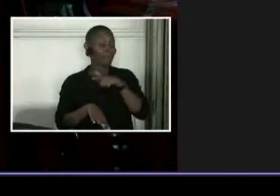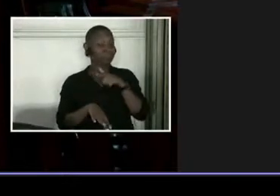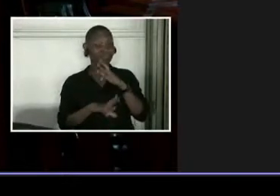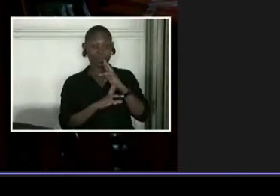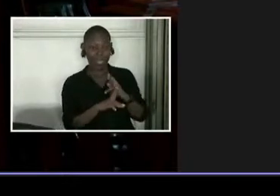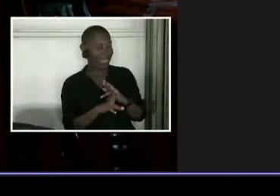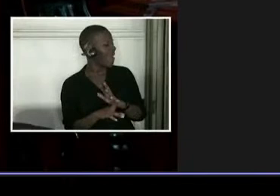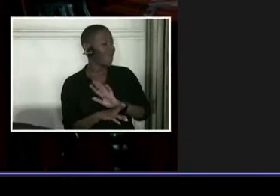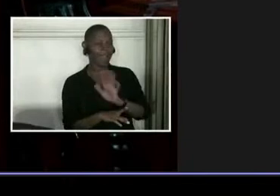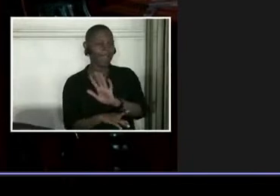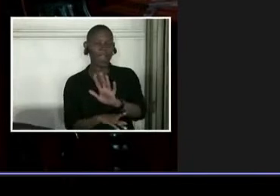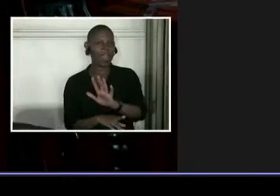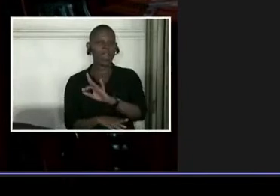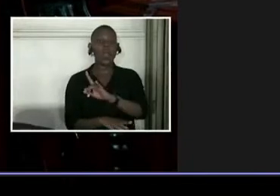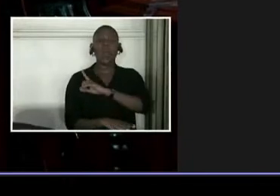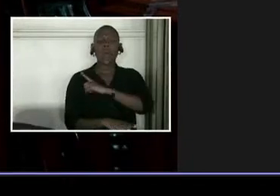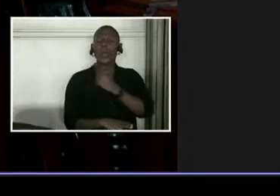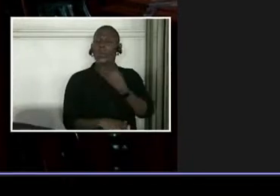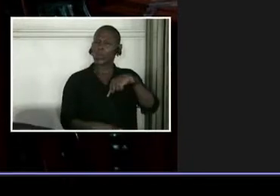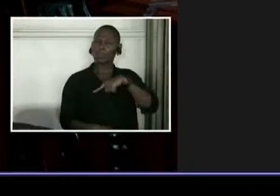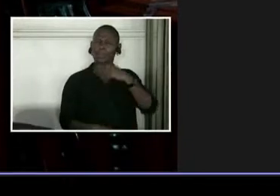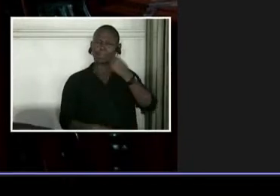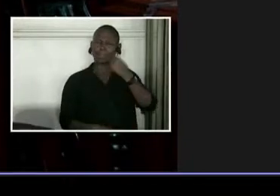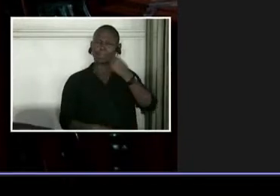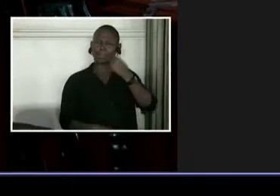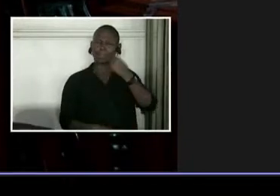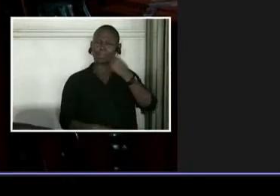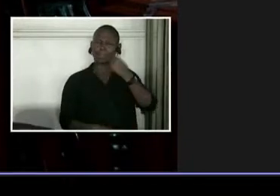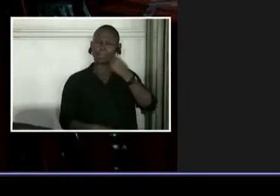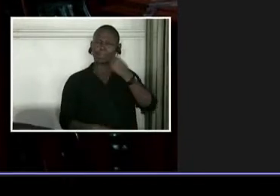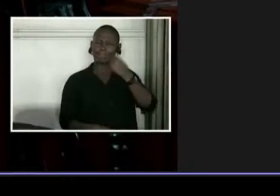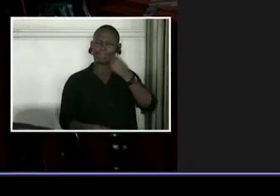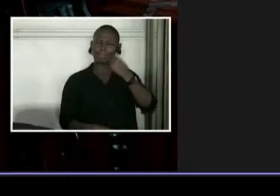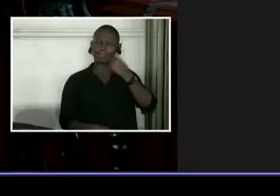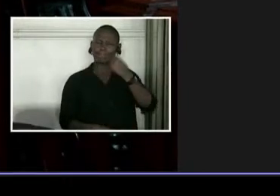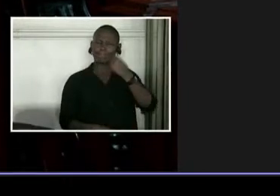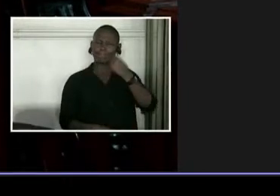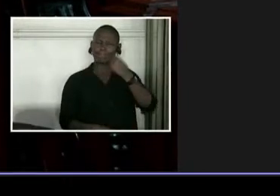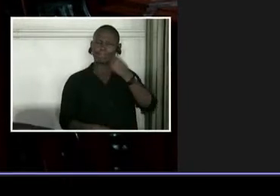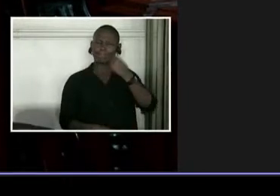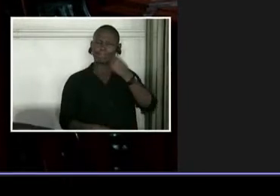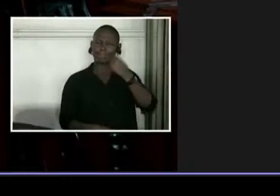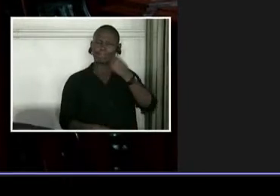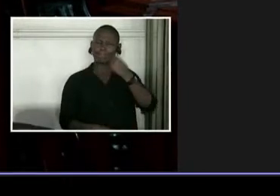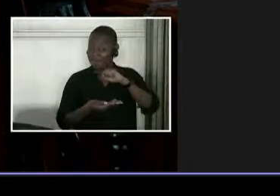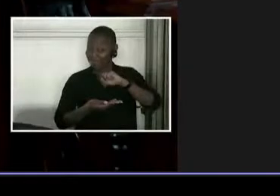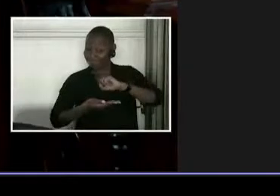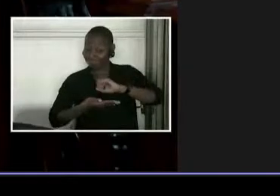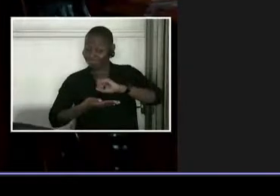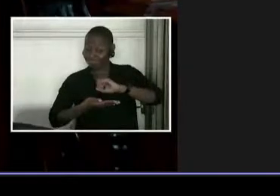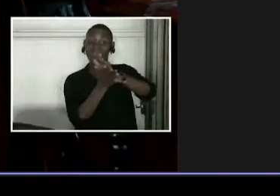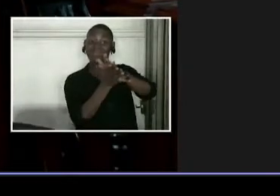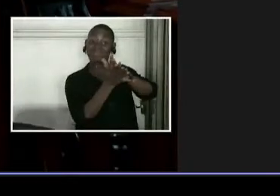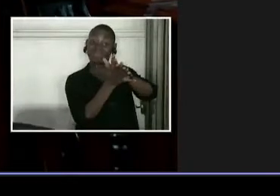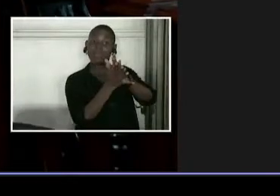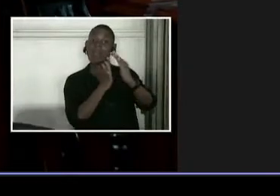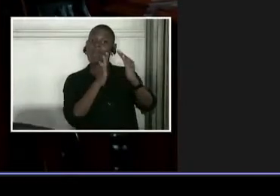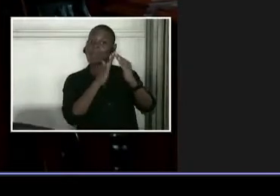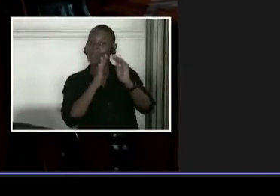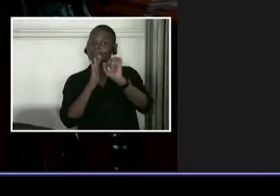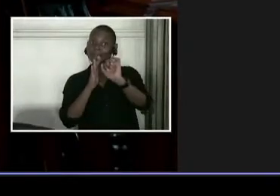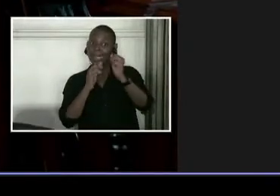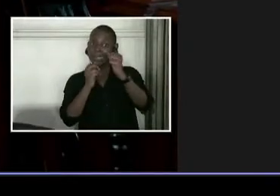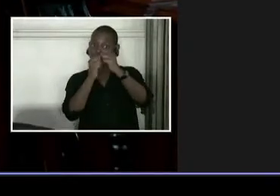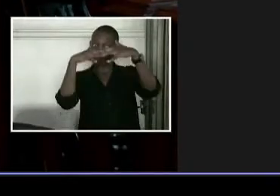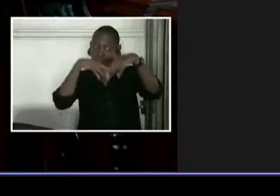disasters because we understand what it means to be in a disaster and be affected by a disaster. Prior to the